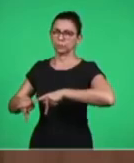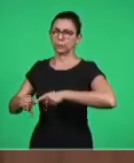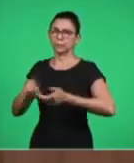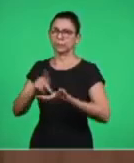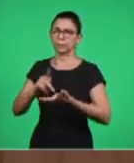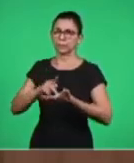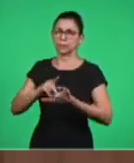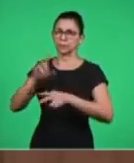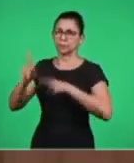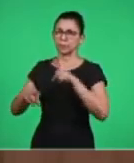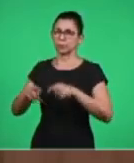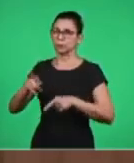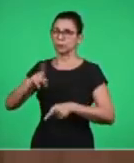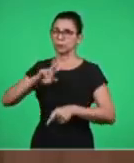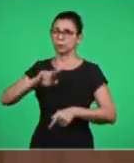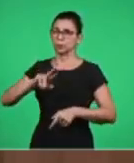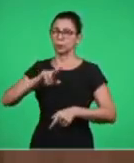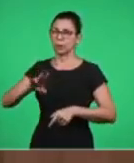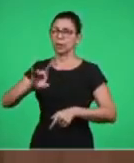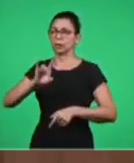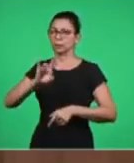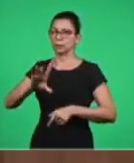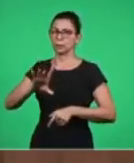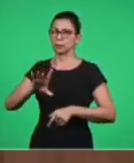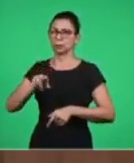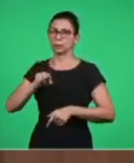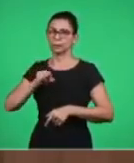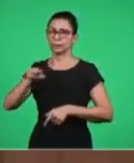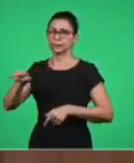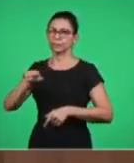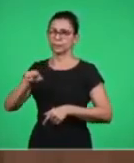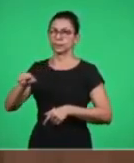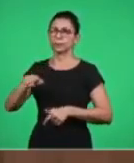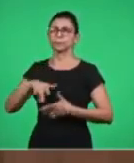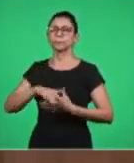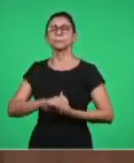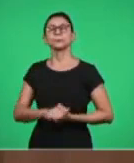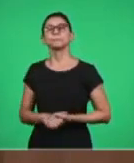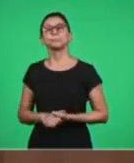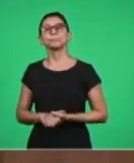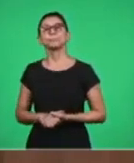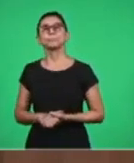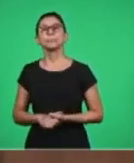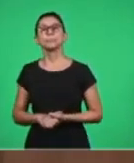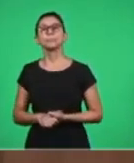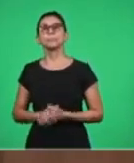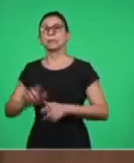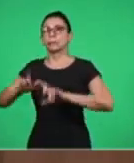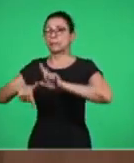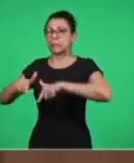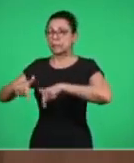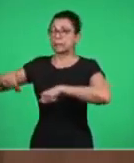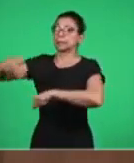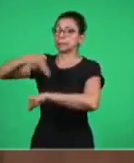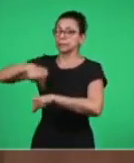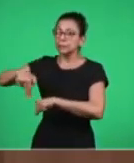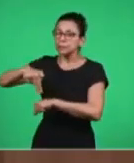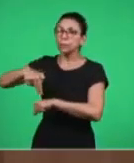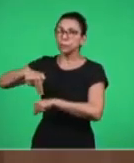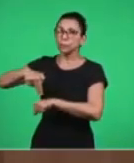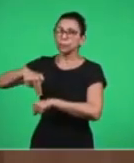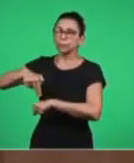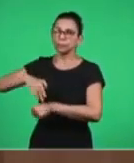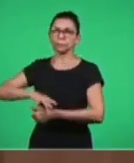only there on the Promised Land, in Palestine. Israel, that is mentioned, is a